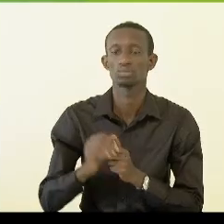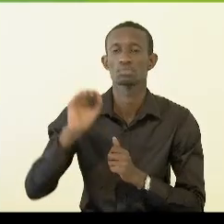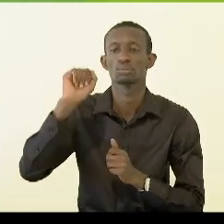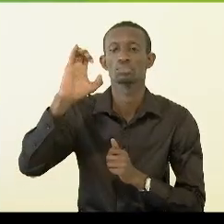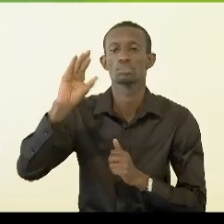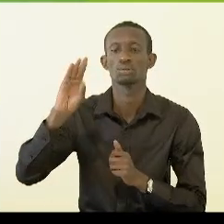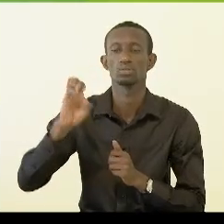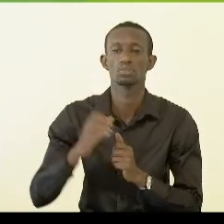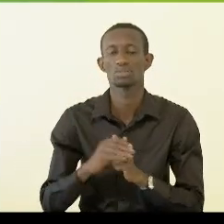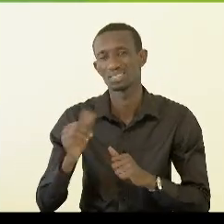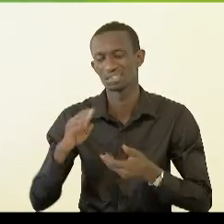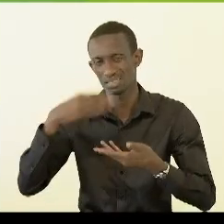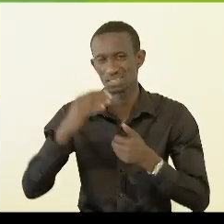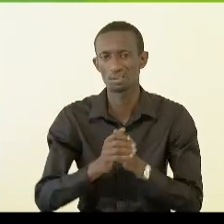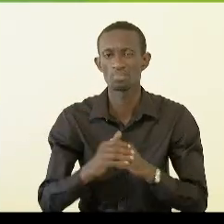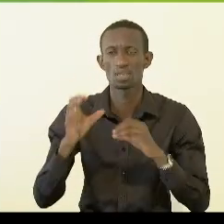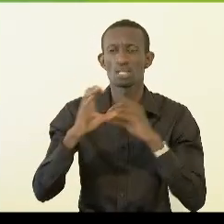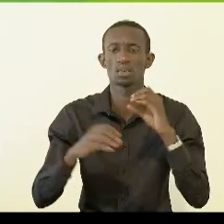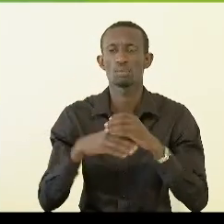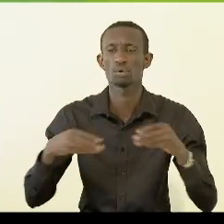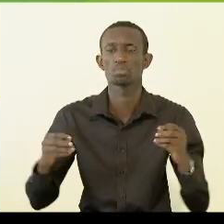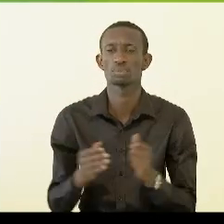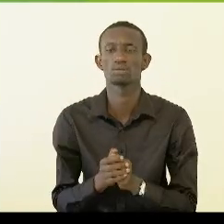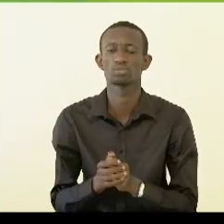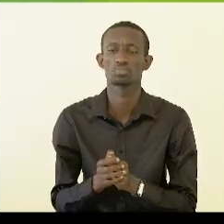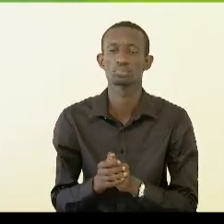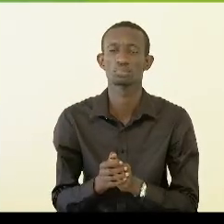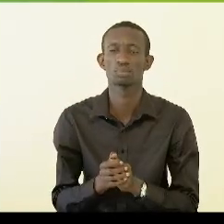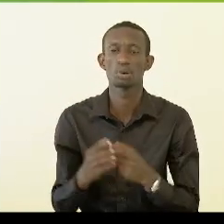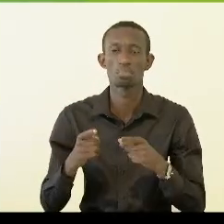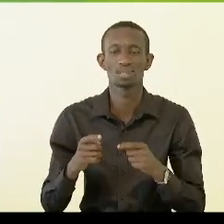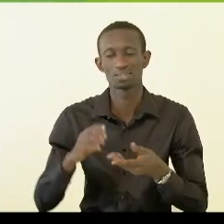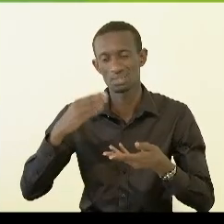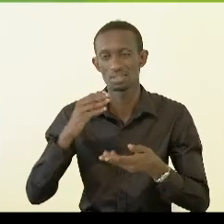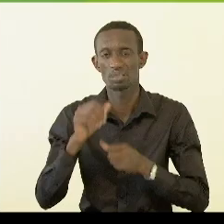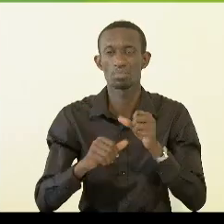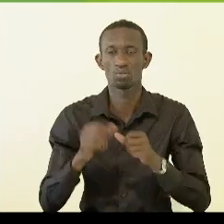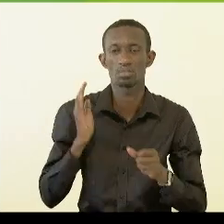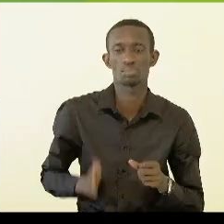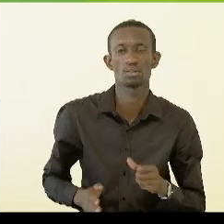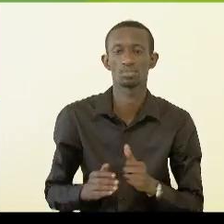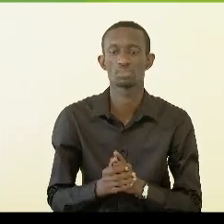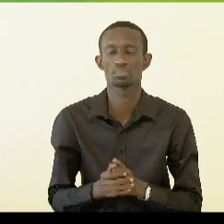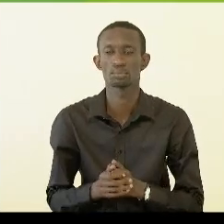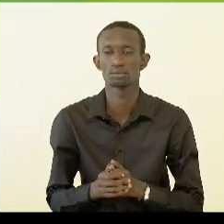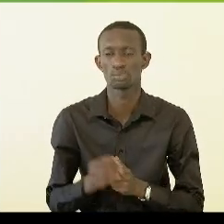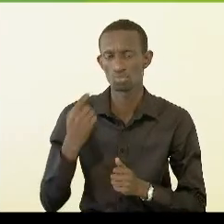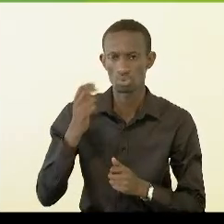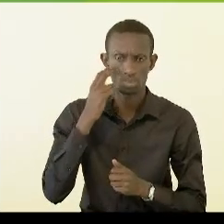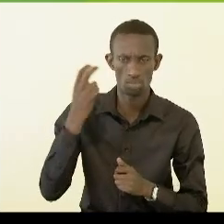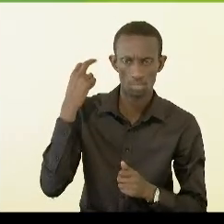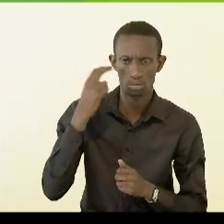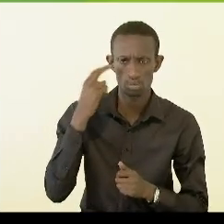about the chemical properties of the acid, but basically we are talking about the behavior. It was just a review about